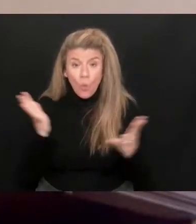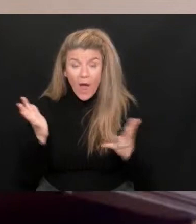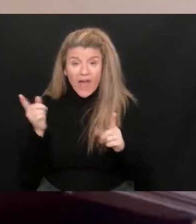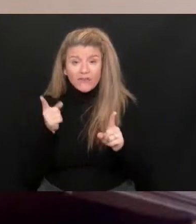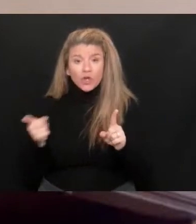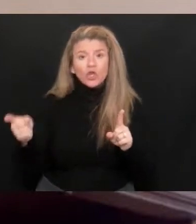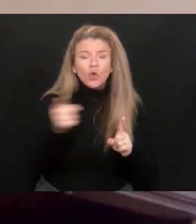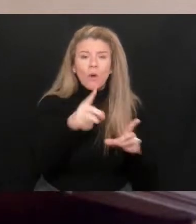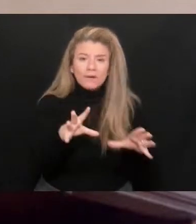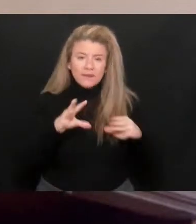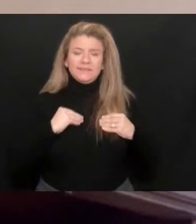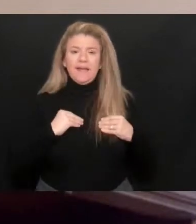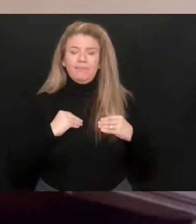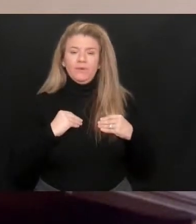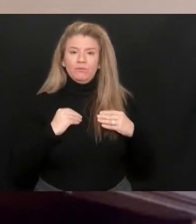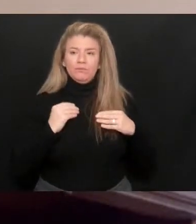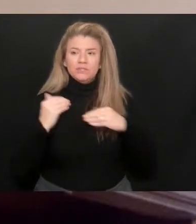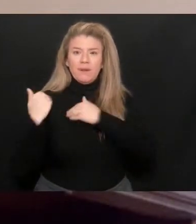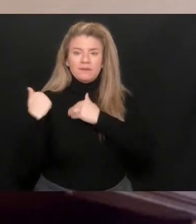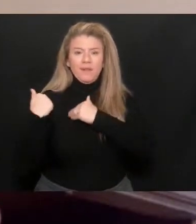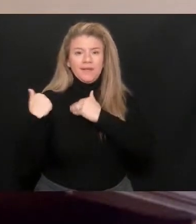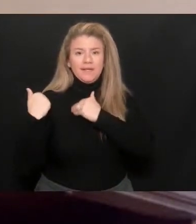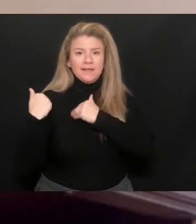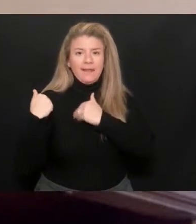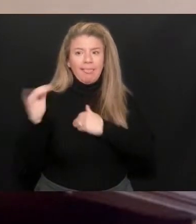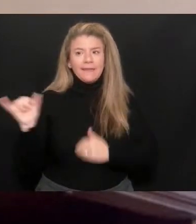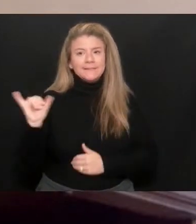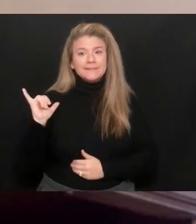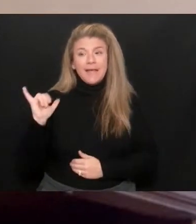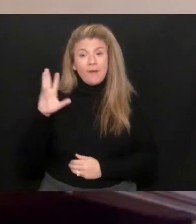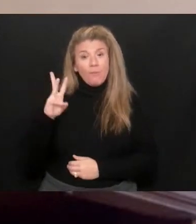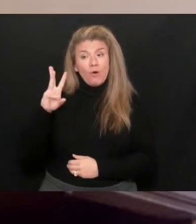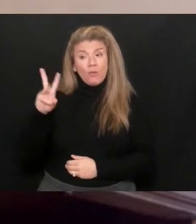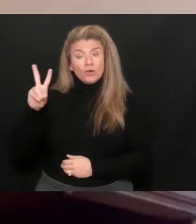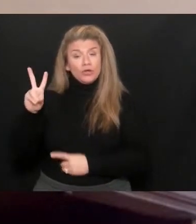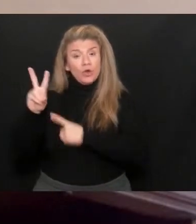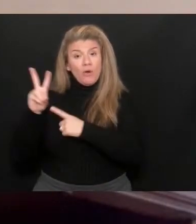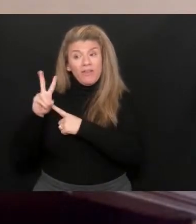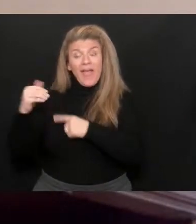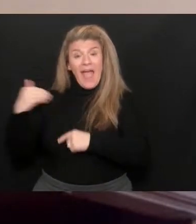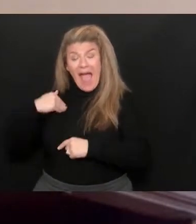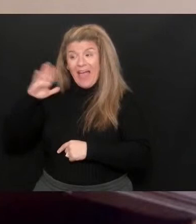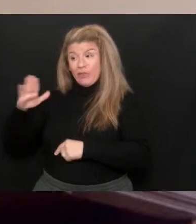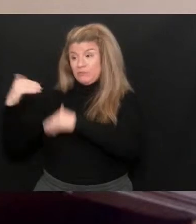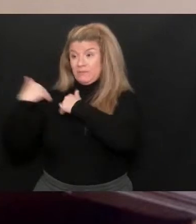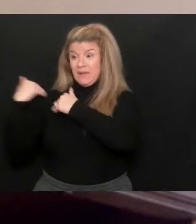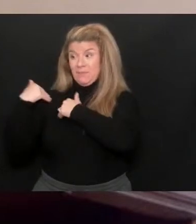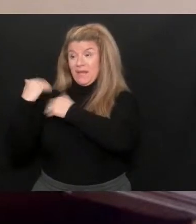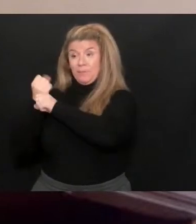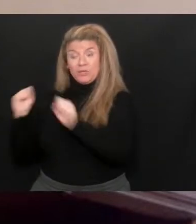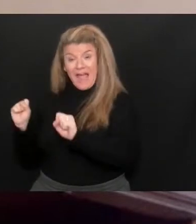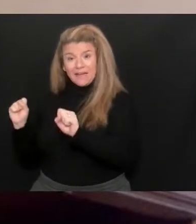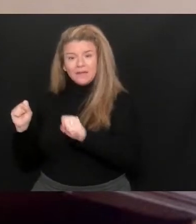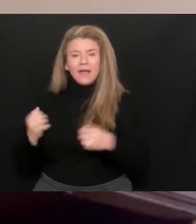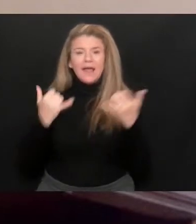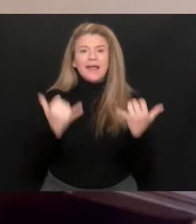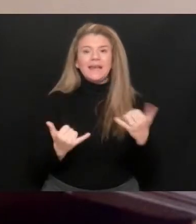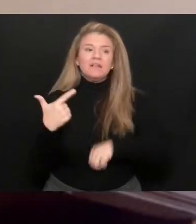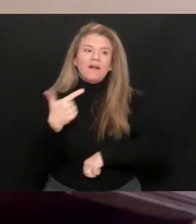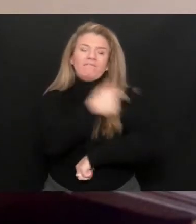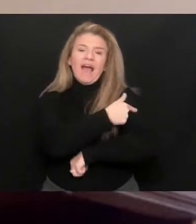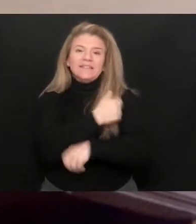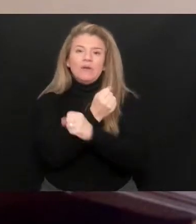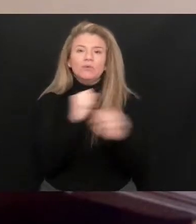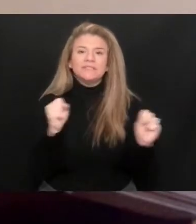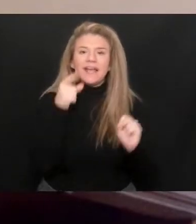responsibility that that generation took on and get a vaccine to protect you, but more importantly, to protect the people